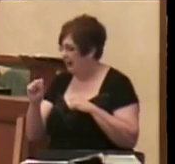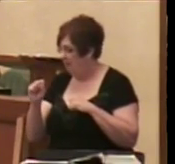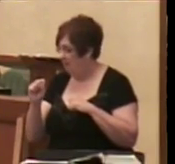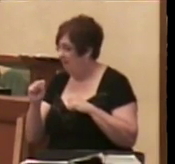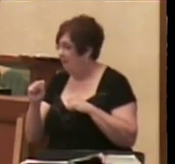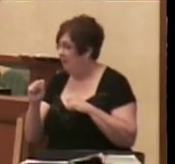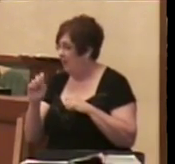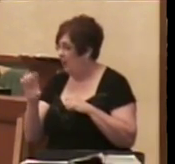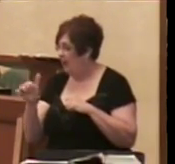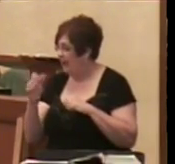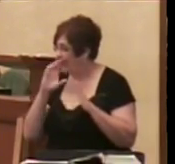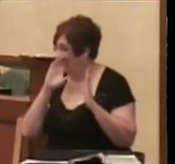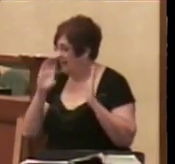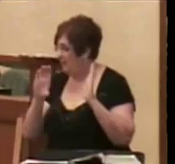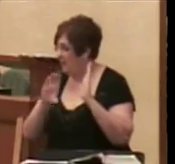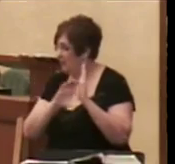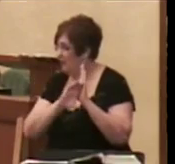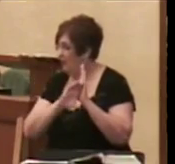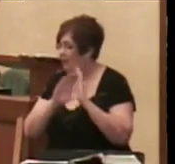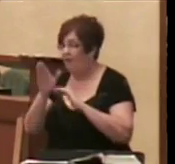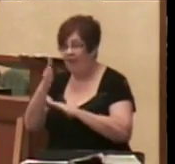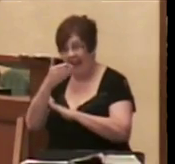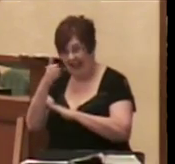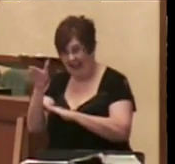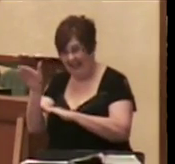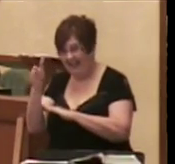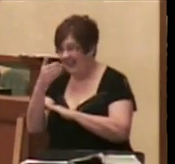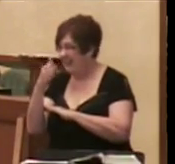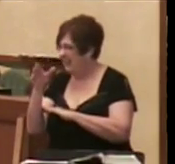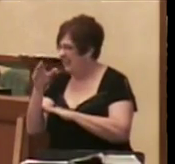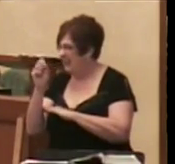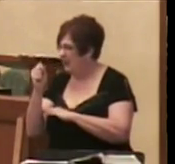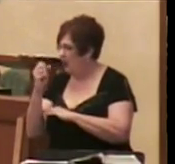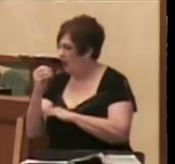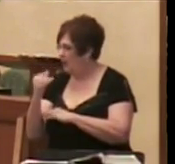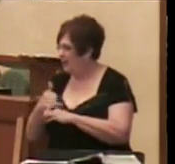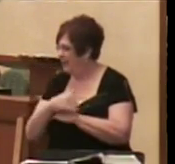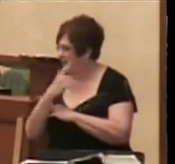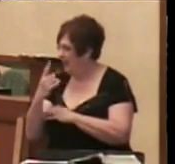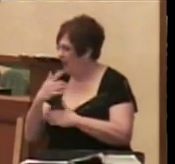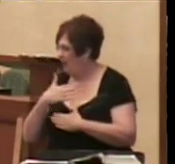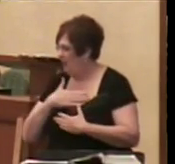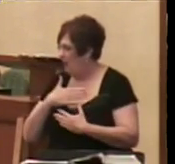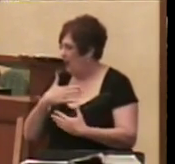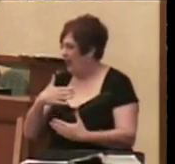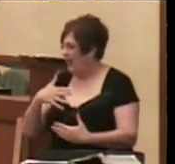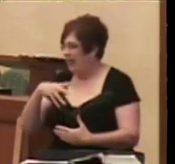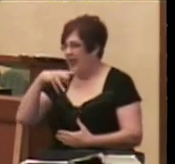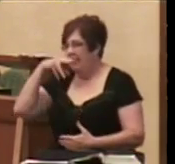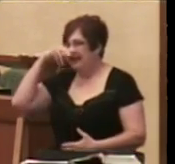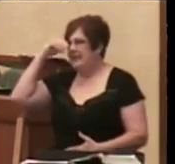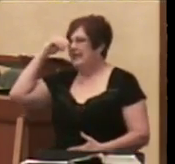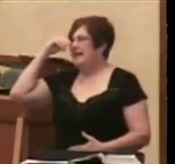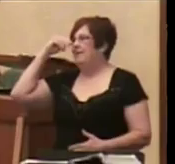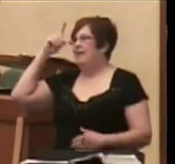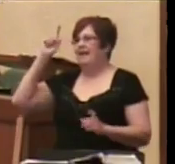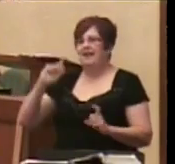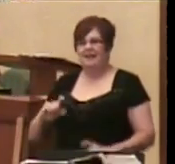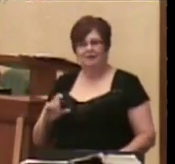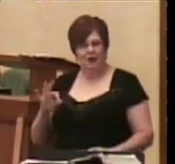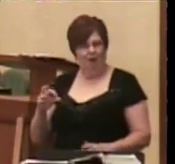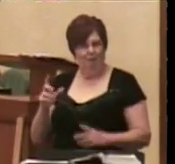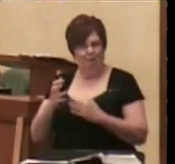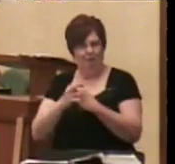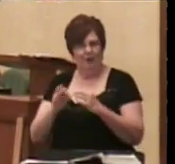cross. And what else is in the picture? A flag, right. So today we breathe deep, this weekend, breathe deep the gift of freedom.